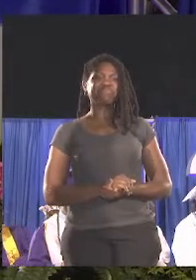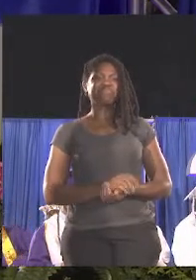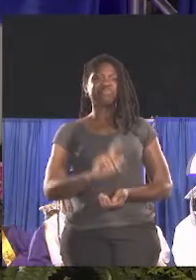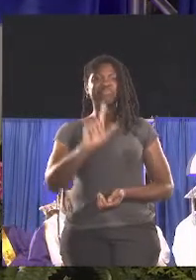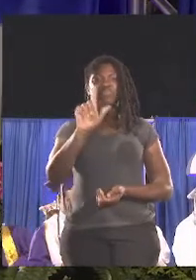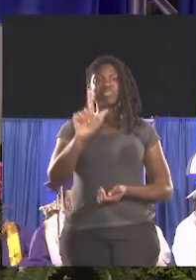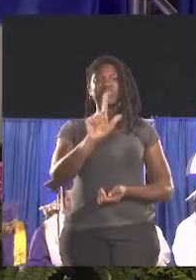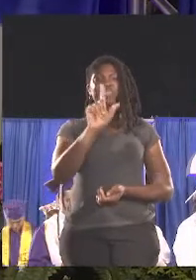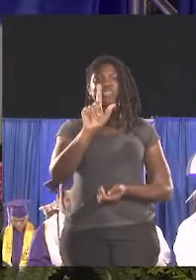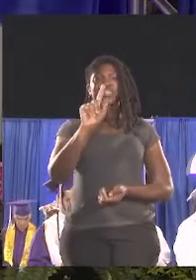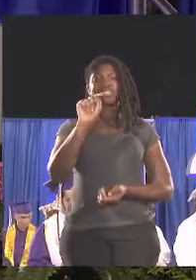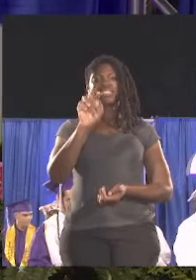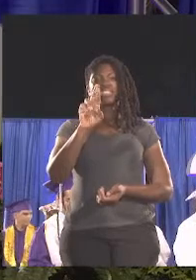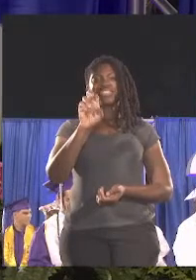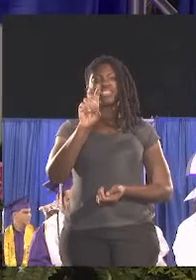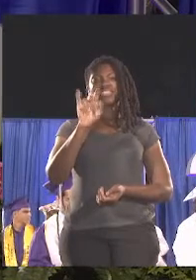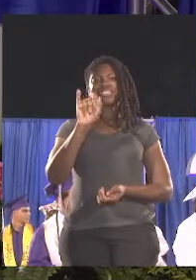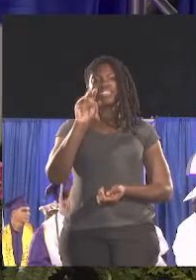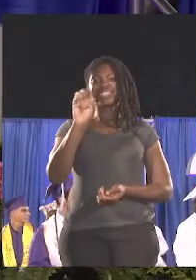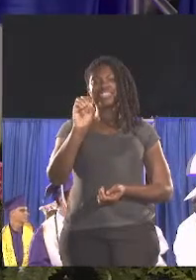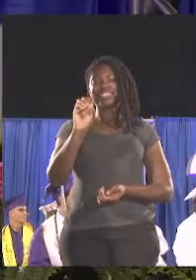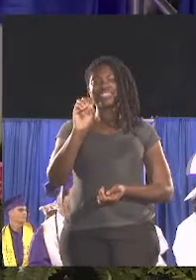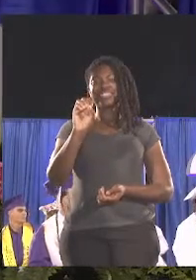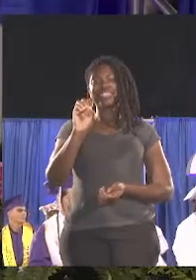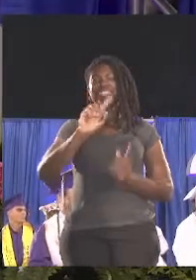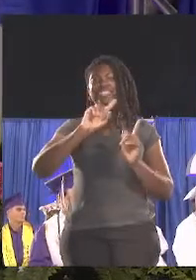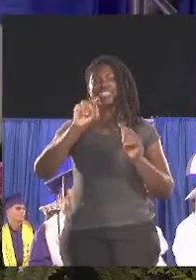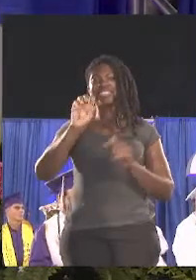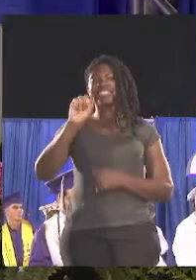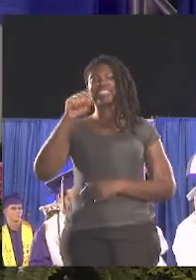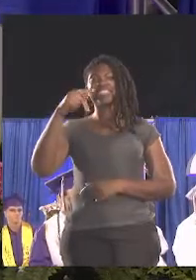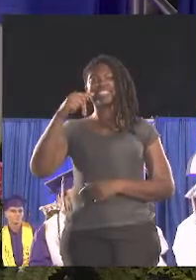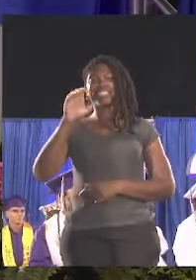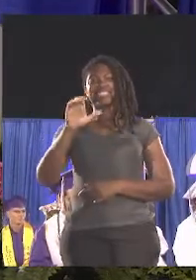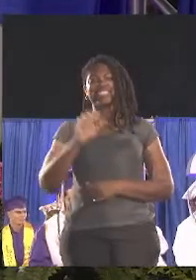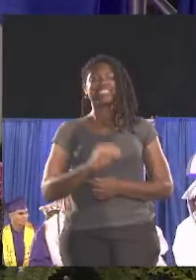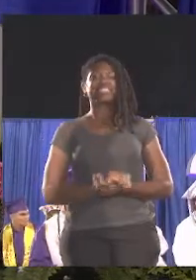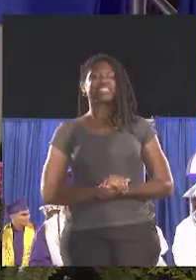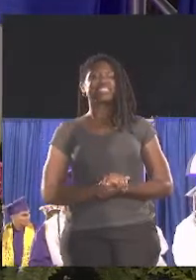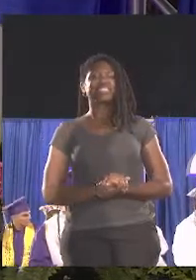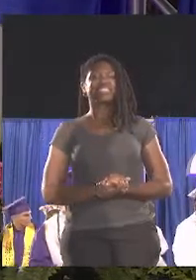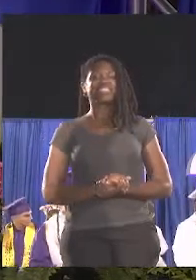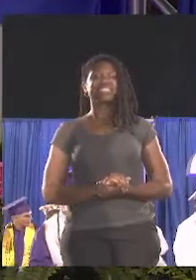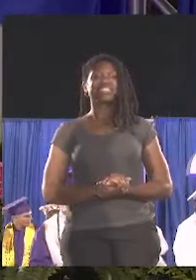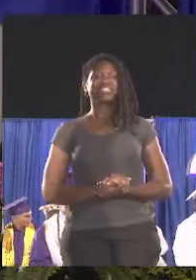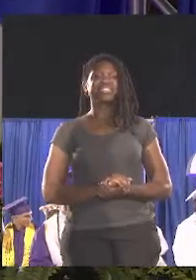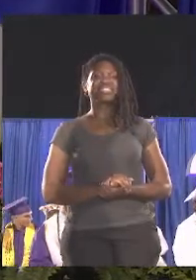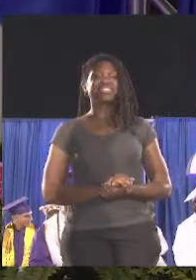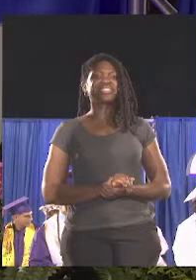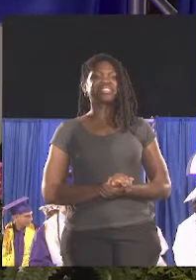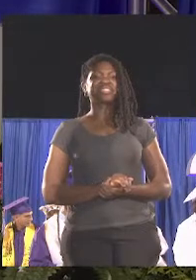Lupe Trevino, St. Phillips College.